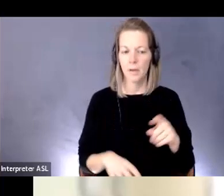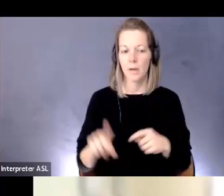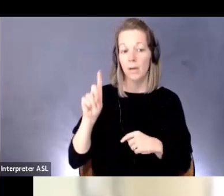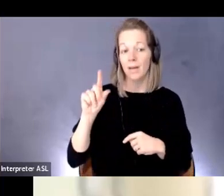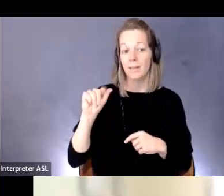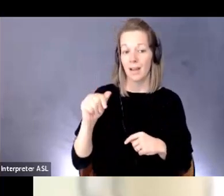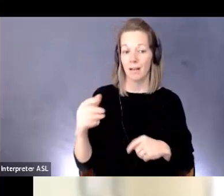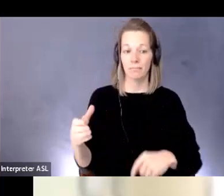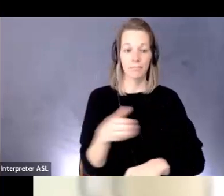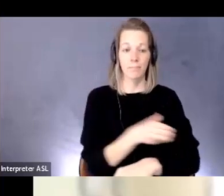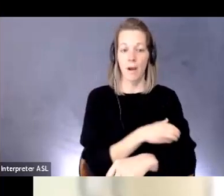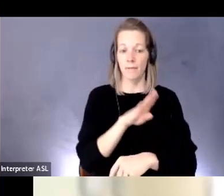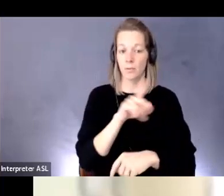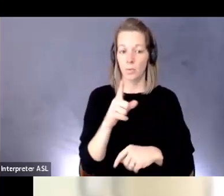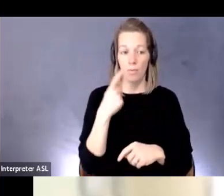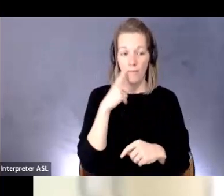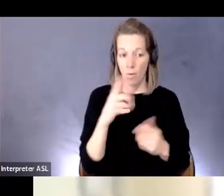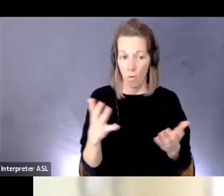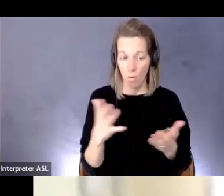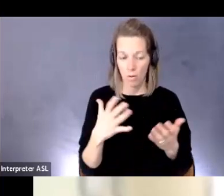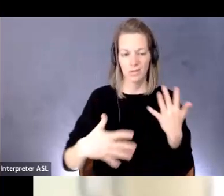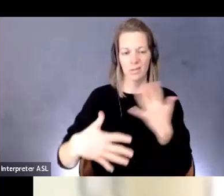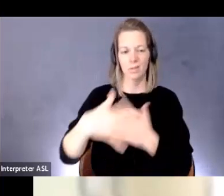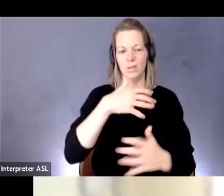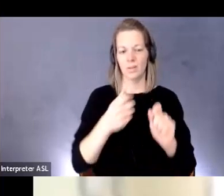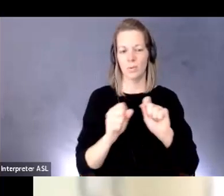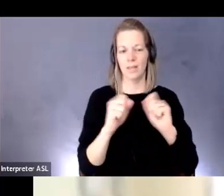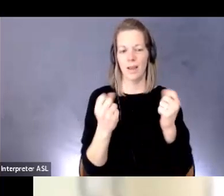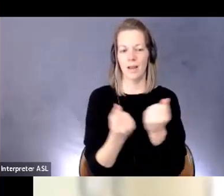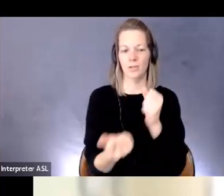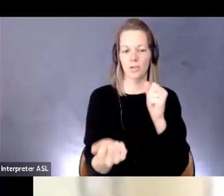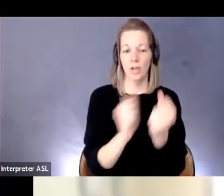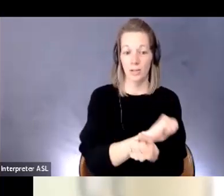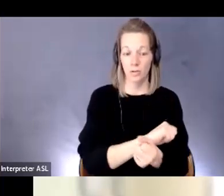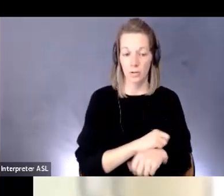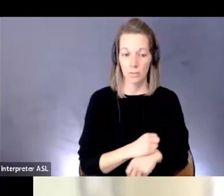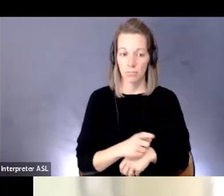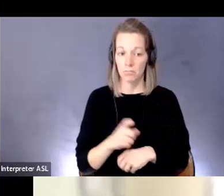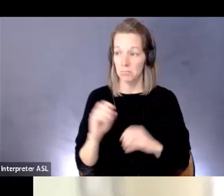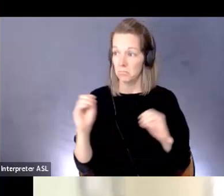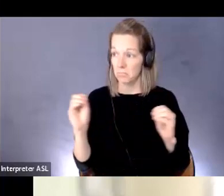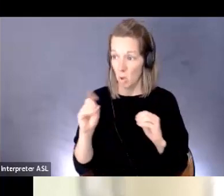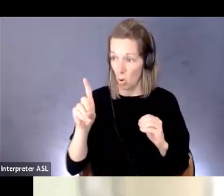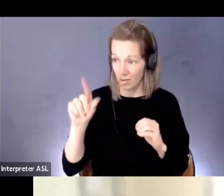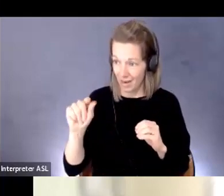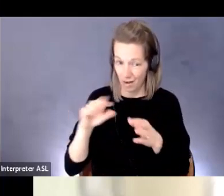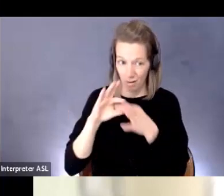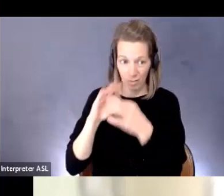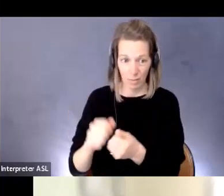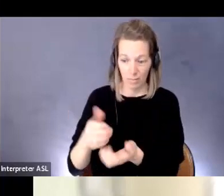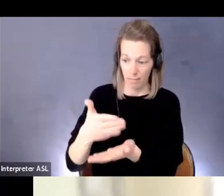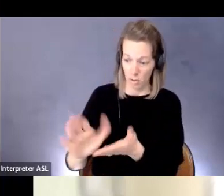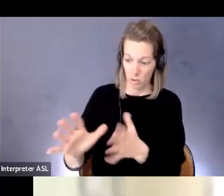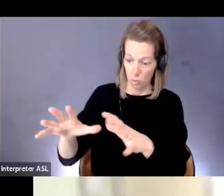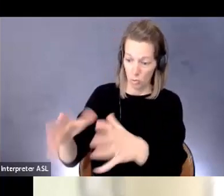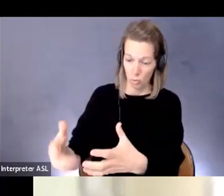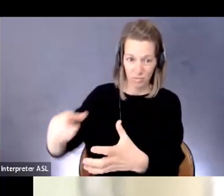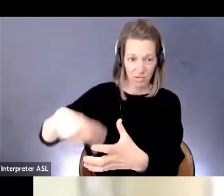tool for creating societal change, but the absence of data on marginalized populations and